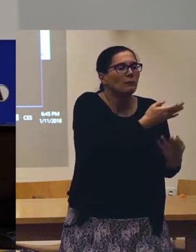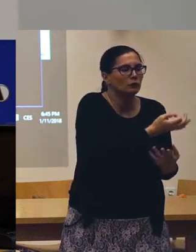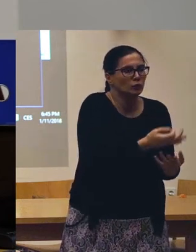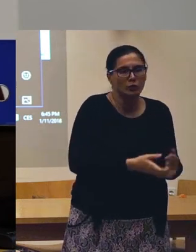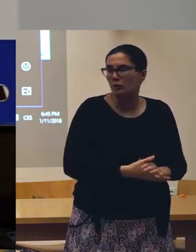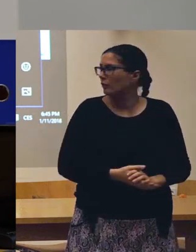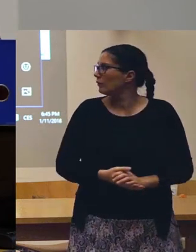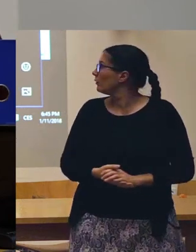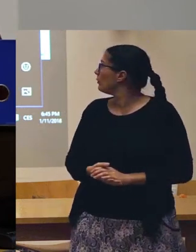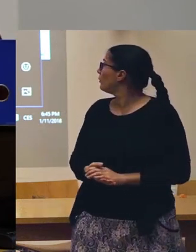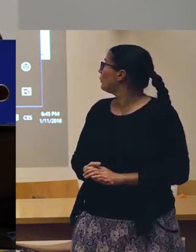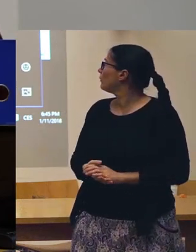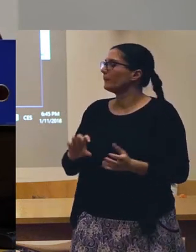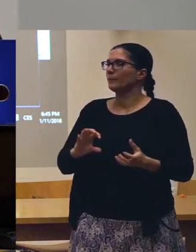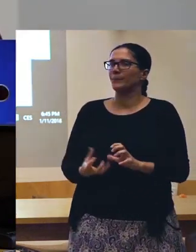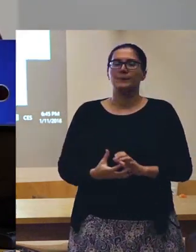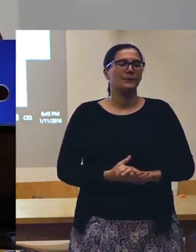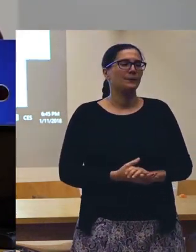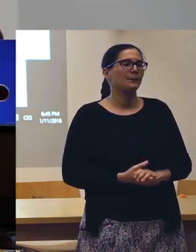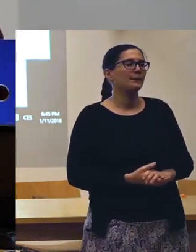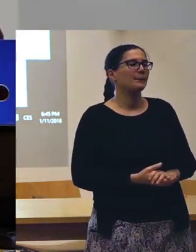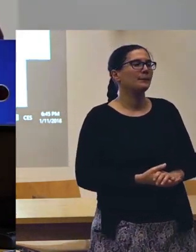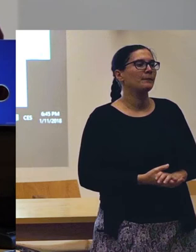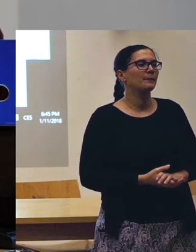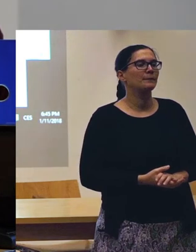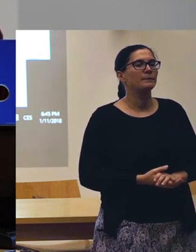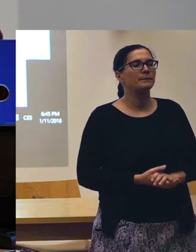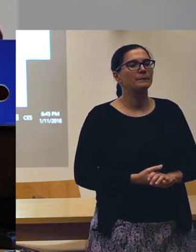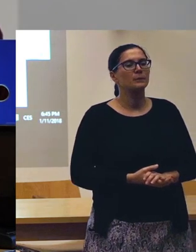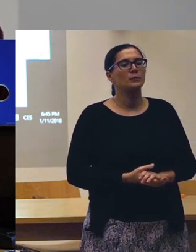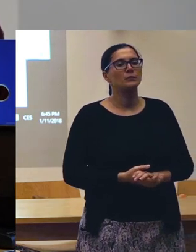už jsme to nahraný. Jaj.